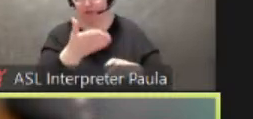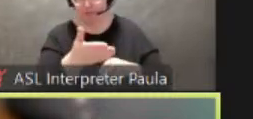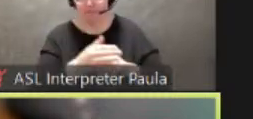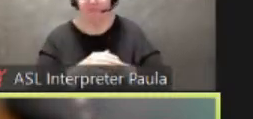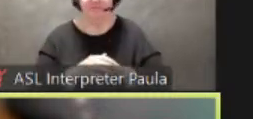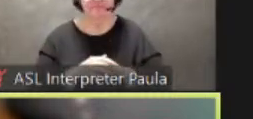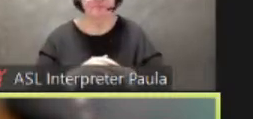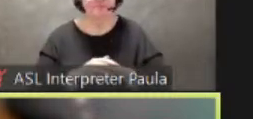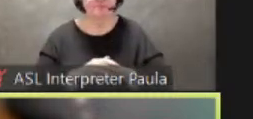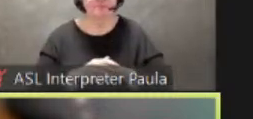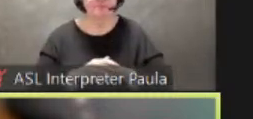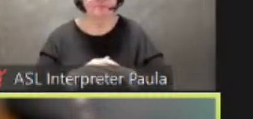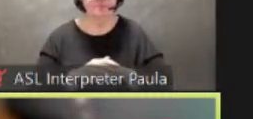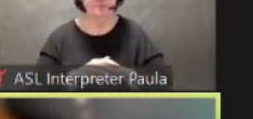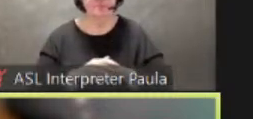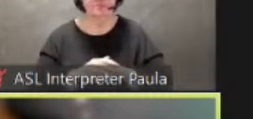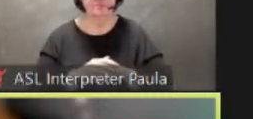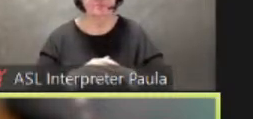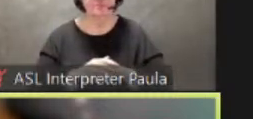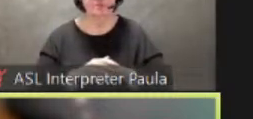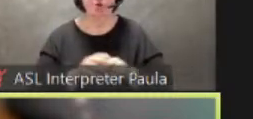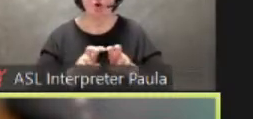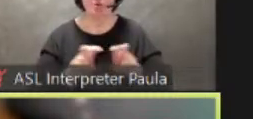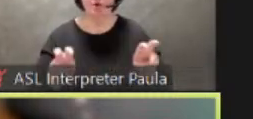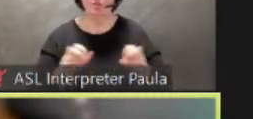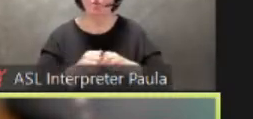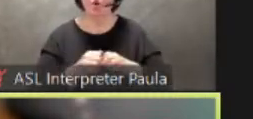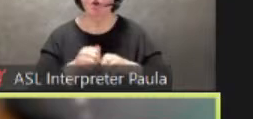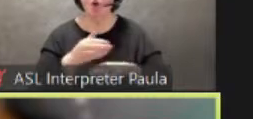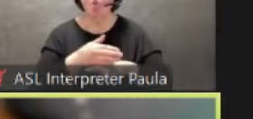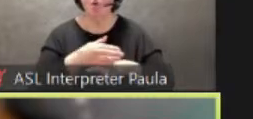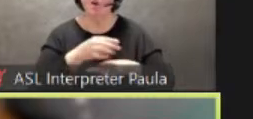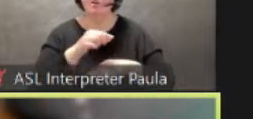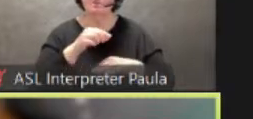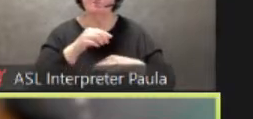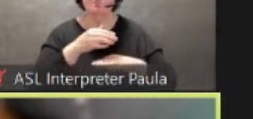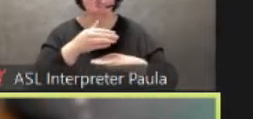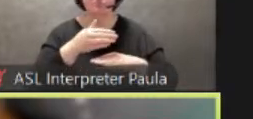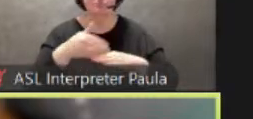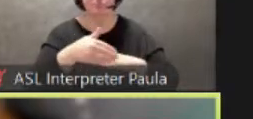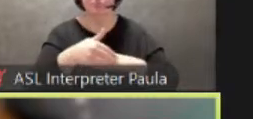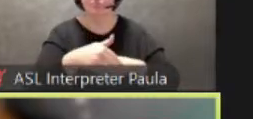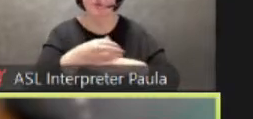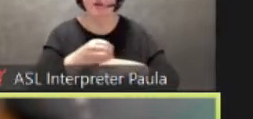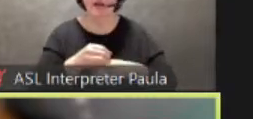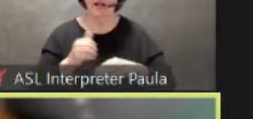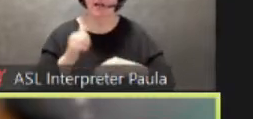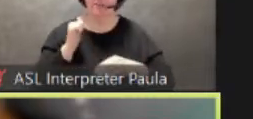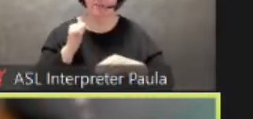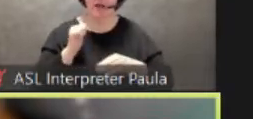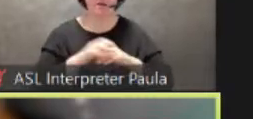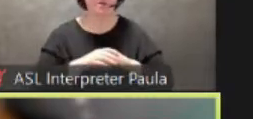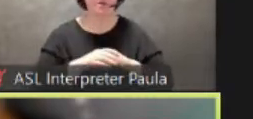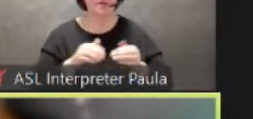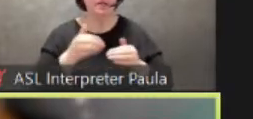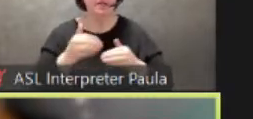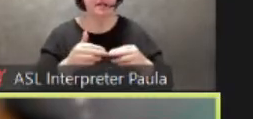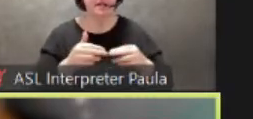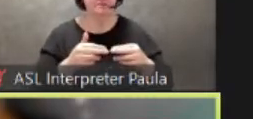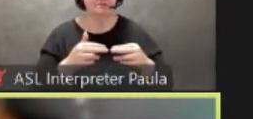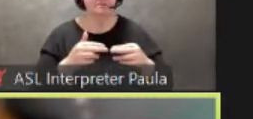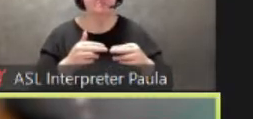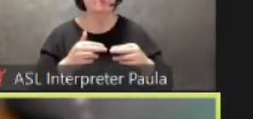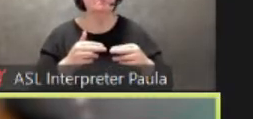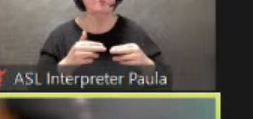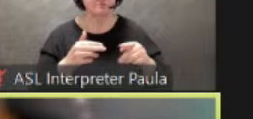here is a bench with wood slats. It has a back on it as well. And then the next slide is